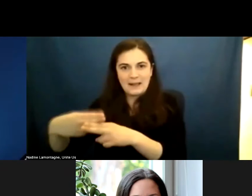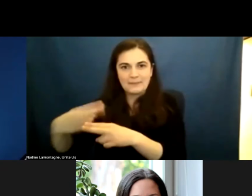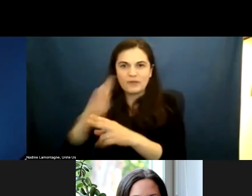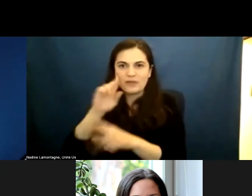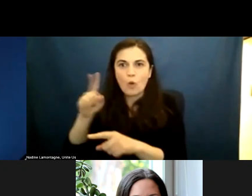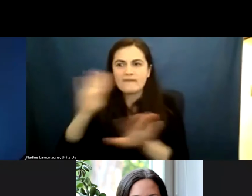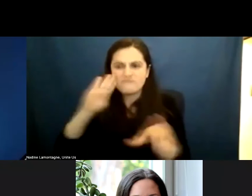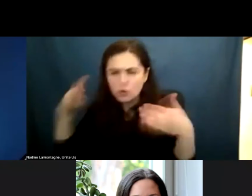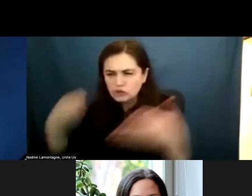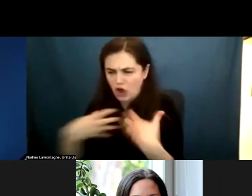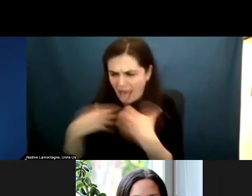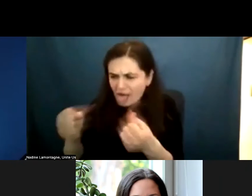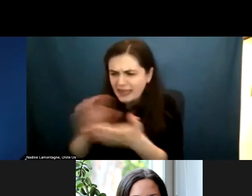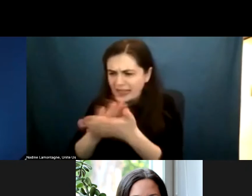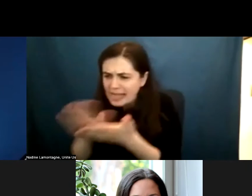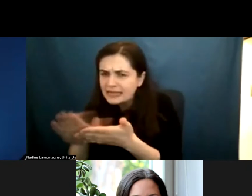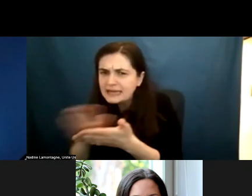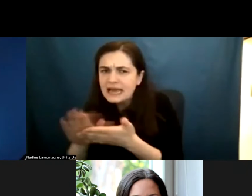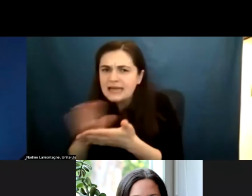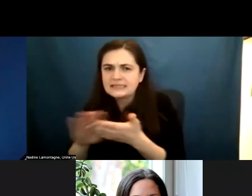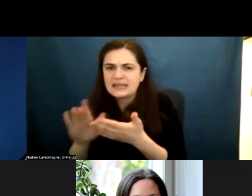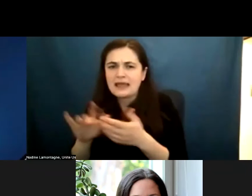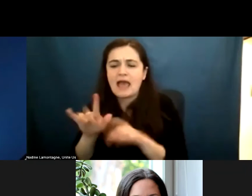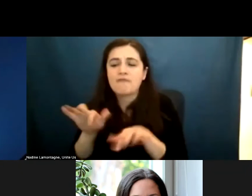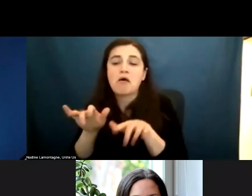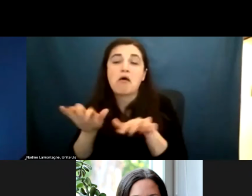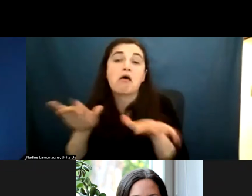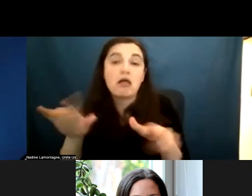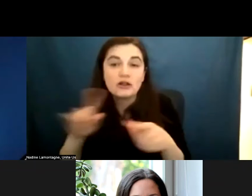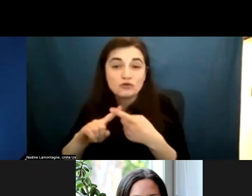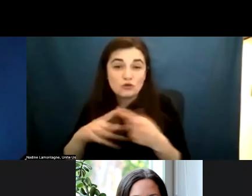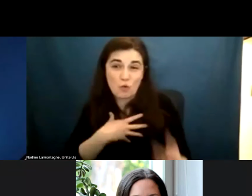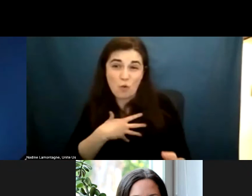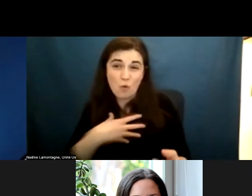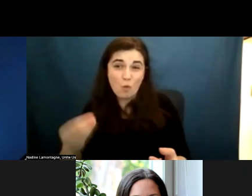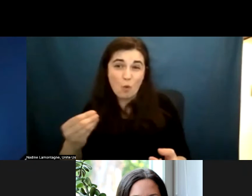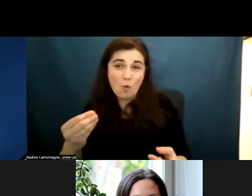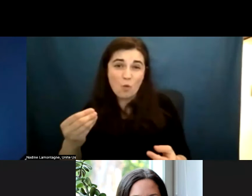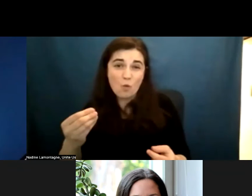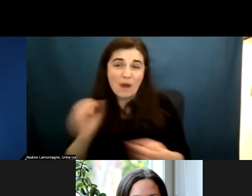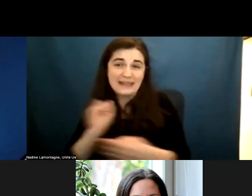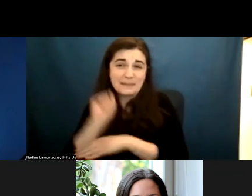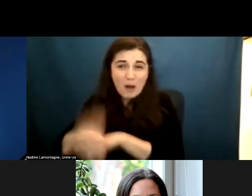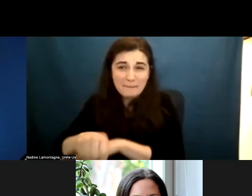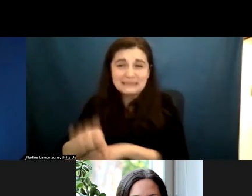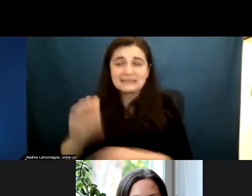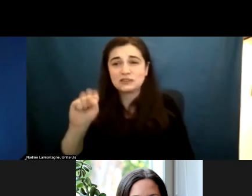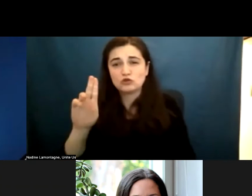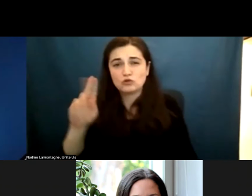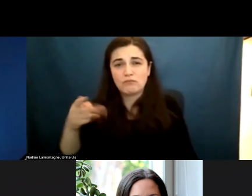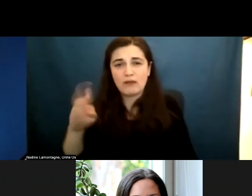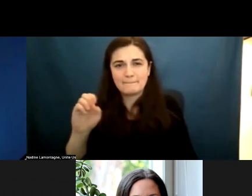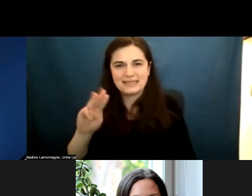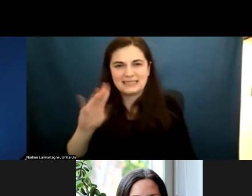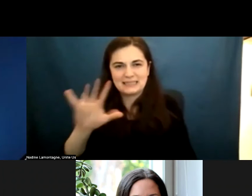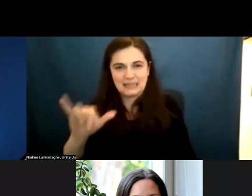and cleanliness, and there's some kind of creepy connections to white supremacy and all of that. There are the ones that really believe